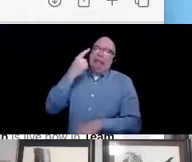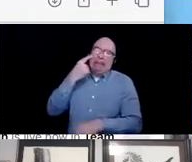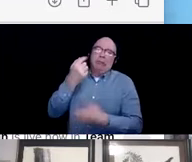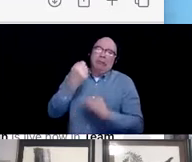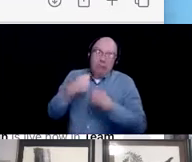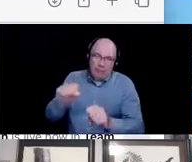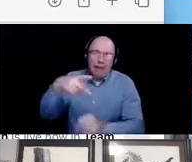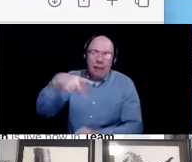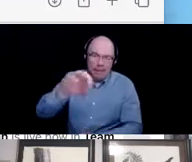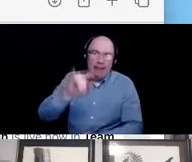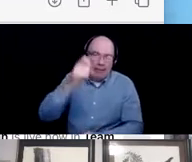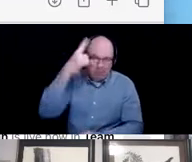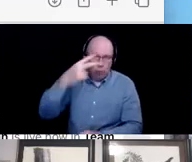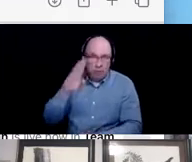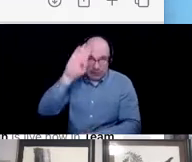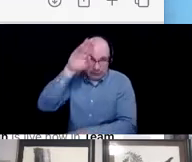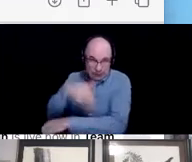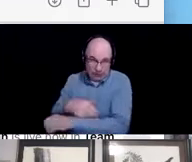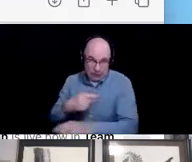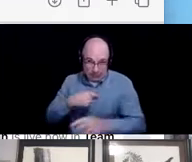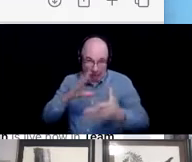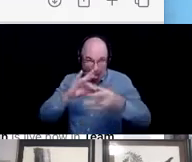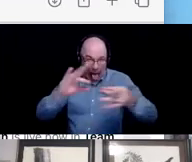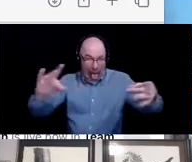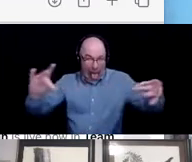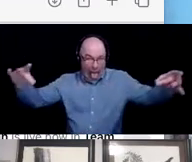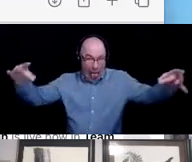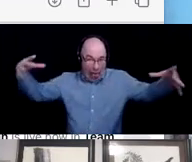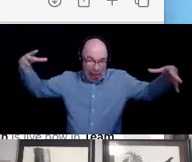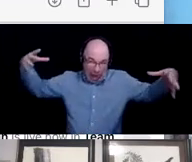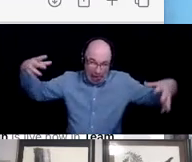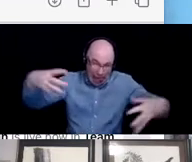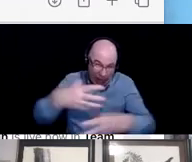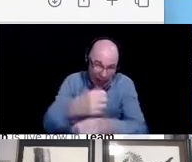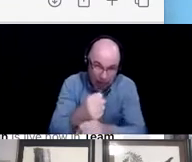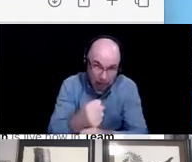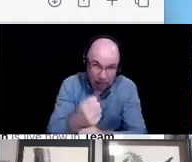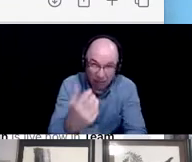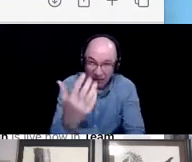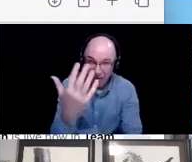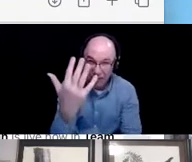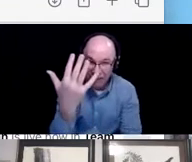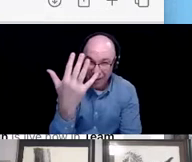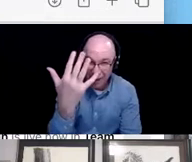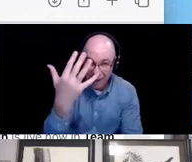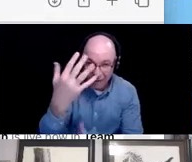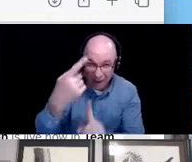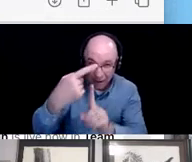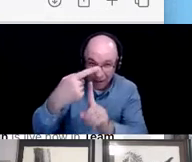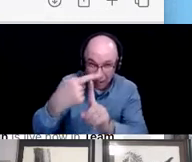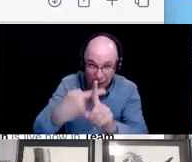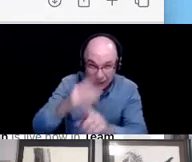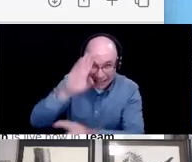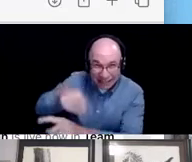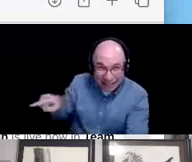sons. I ordered them. And a long story short, in just 5 months, my son with